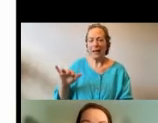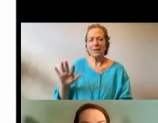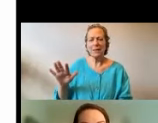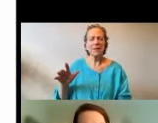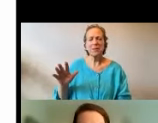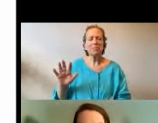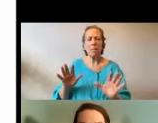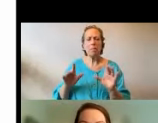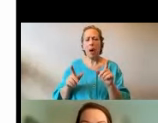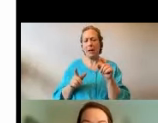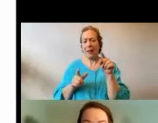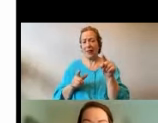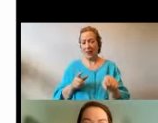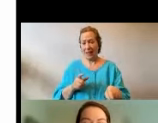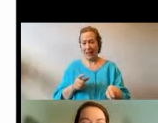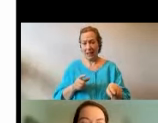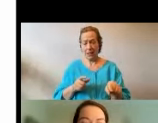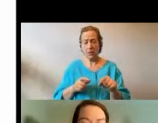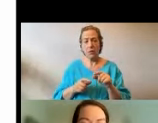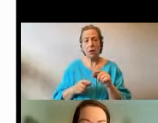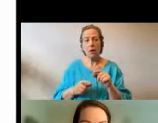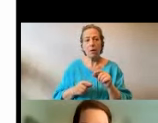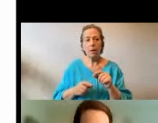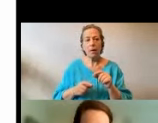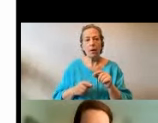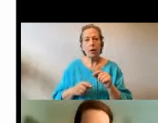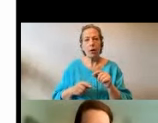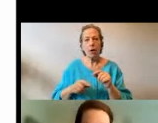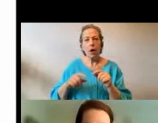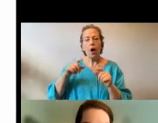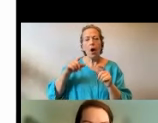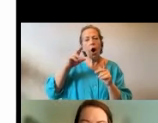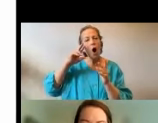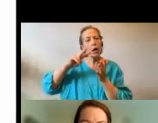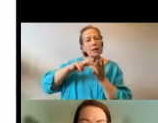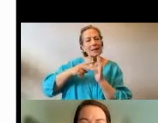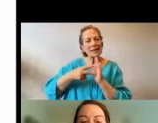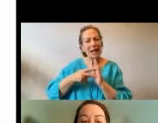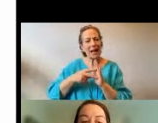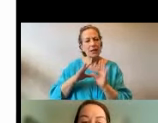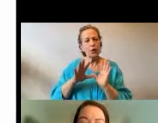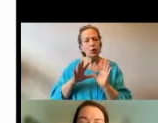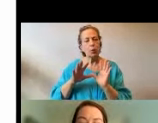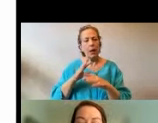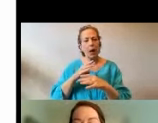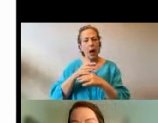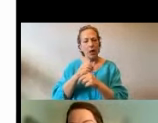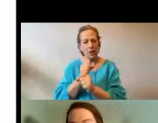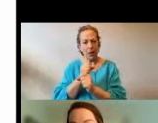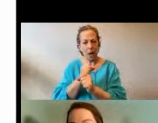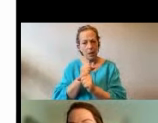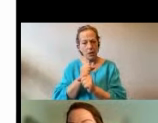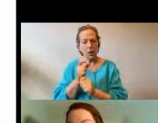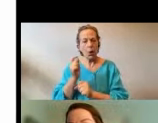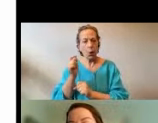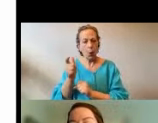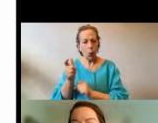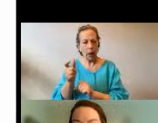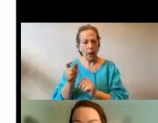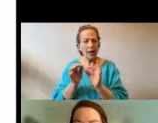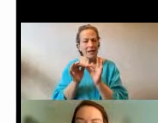But these are intended to be concise and quick and simple ways based on sort of